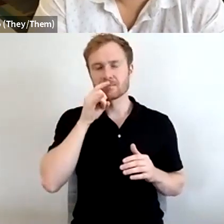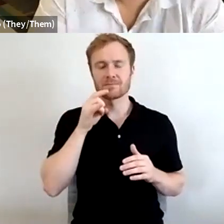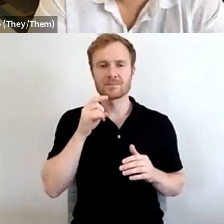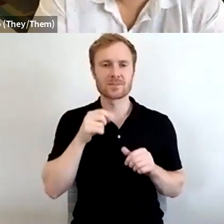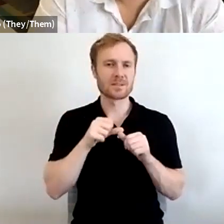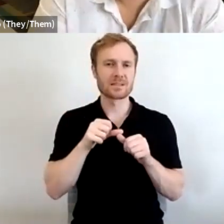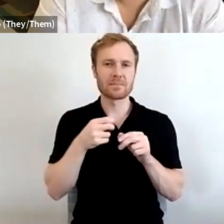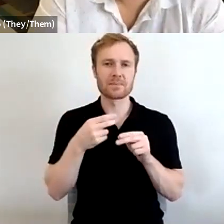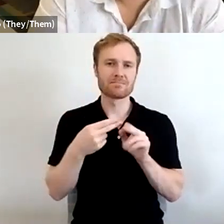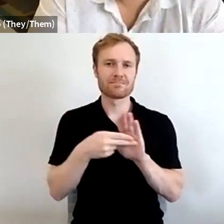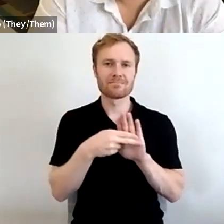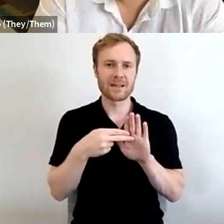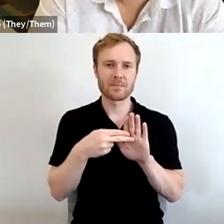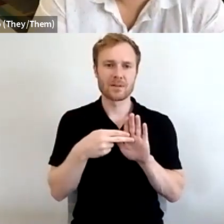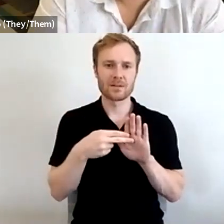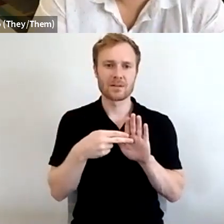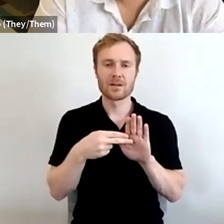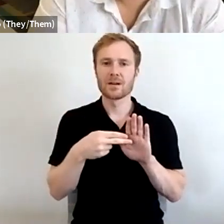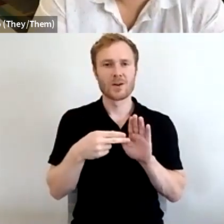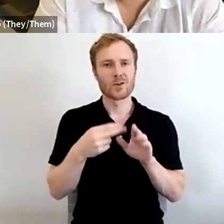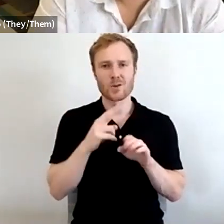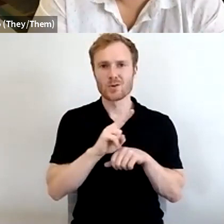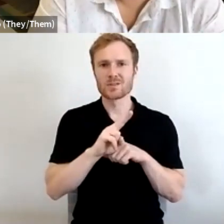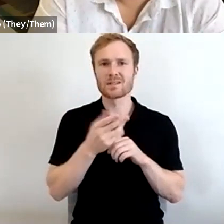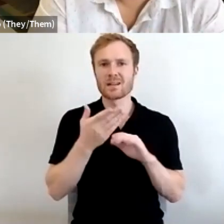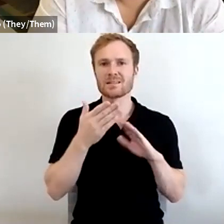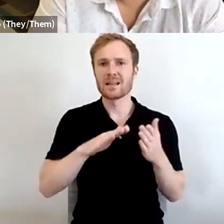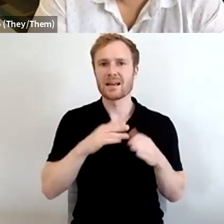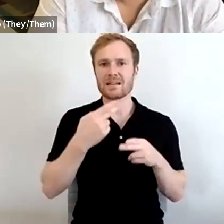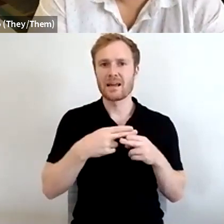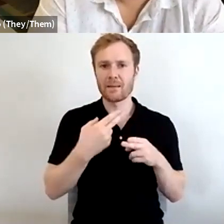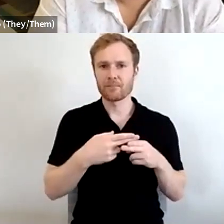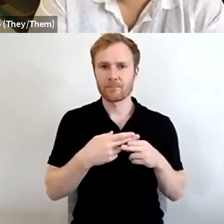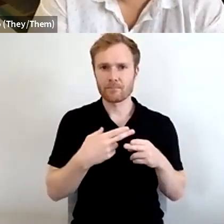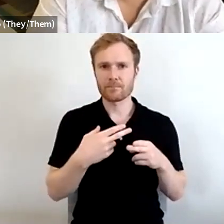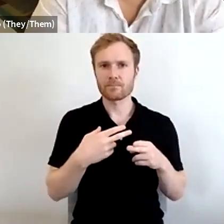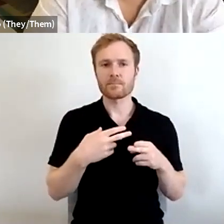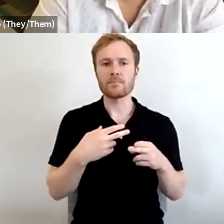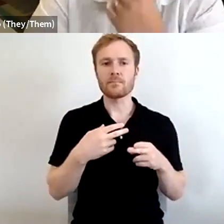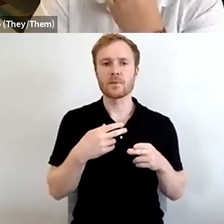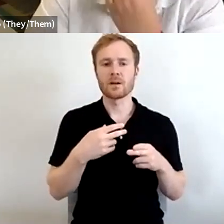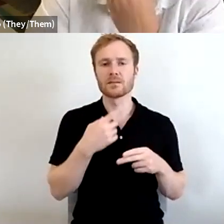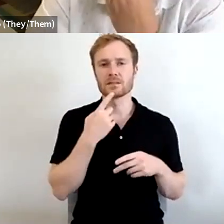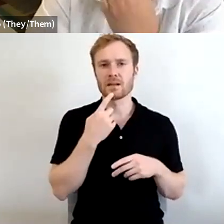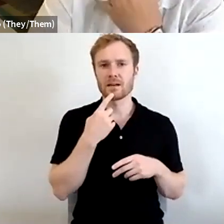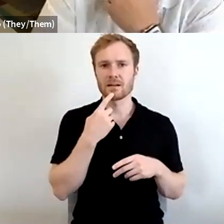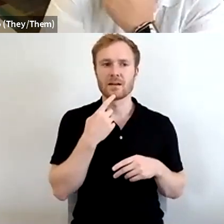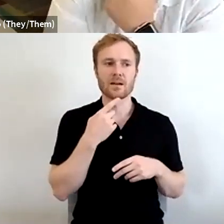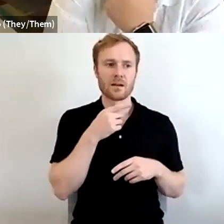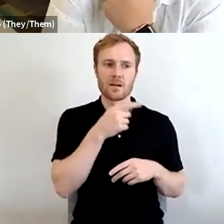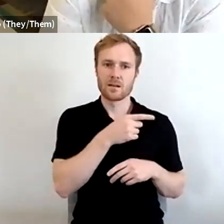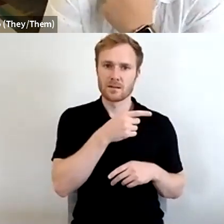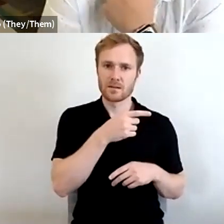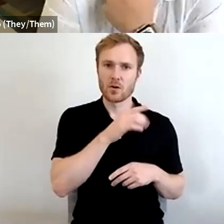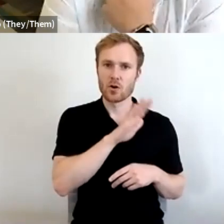the child's dead name that she gave her, and saying that the child was not a he,